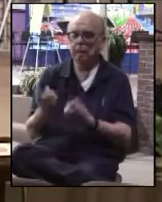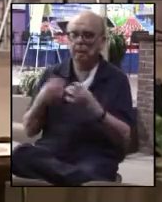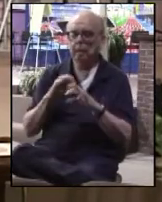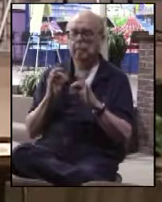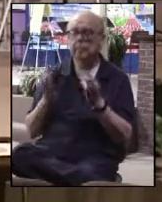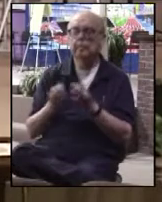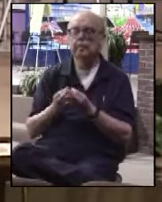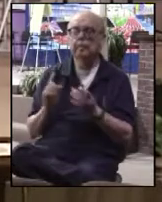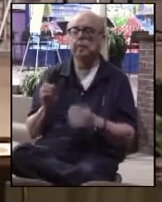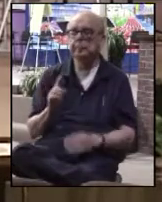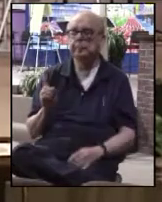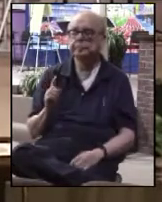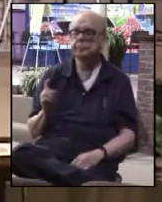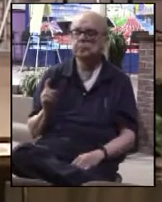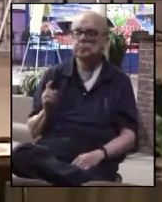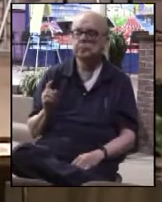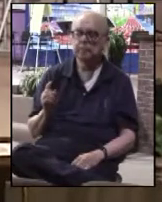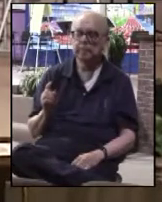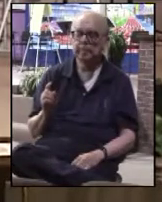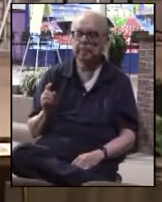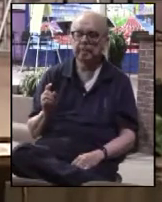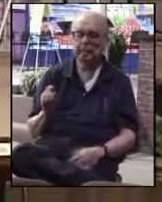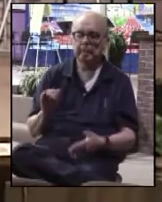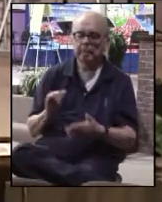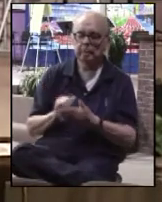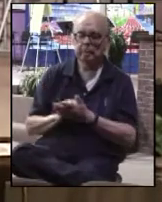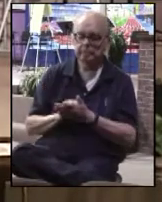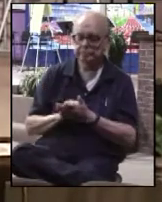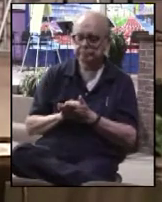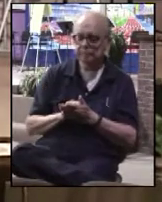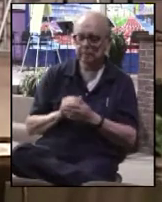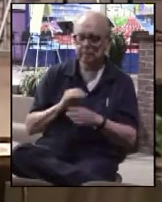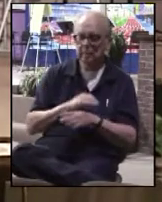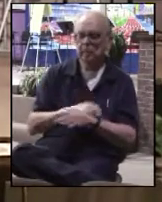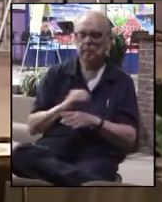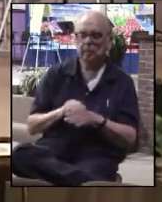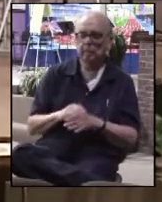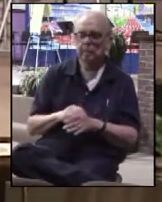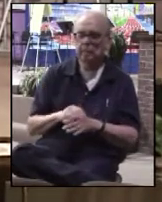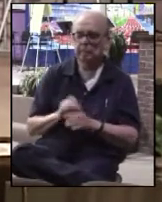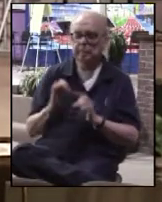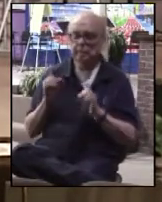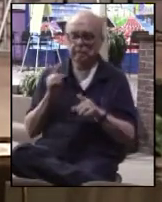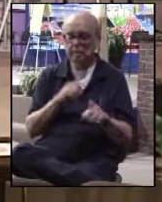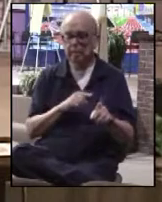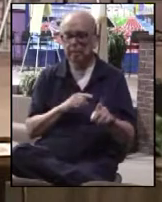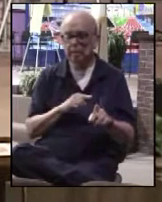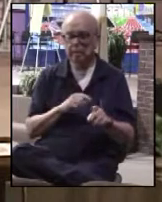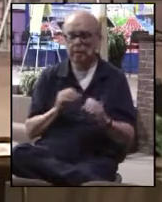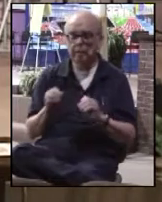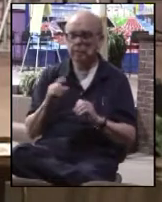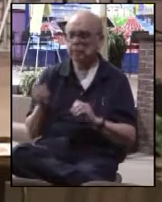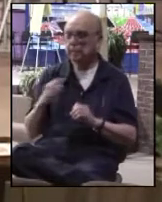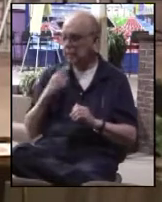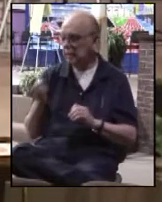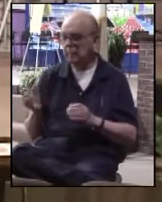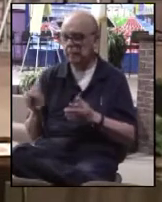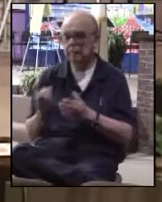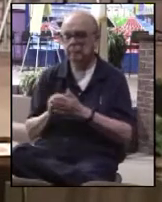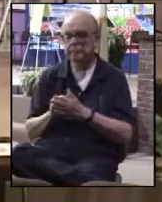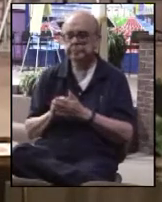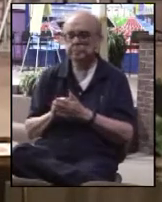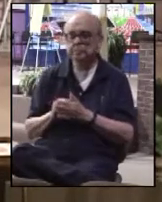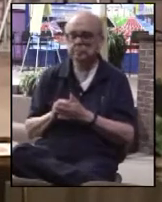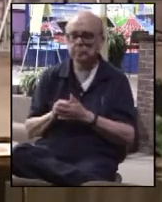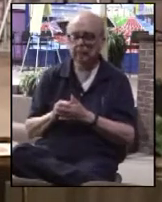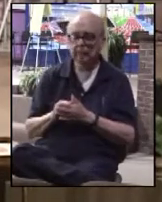where this whole side of the family doesn't like you but none of them will tell you none of